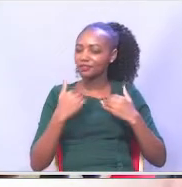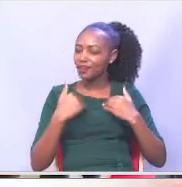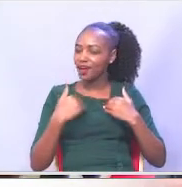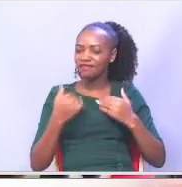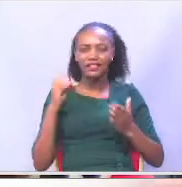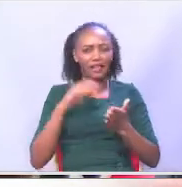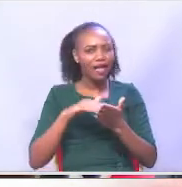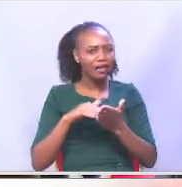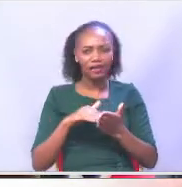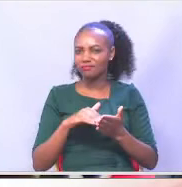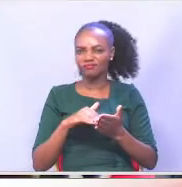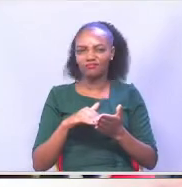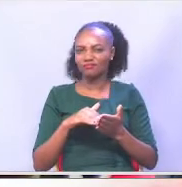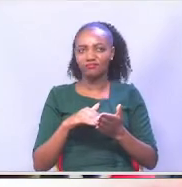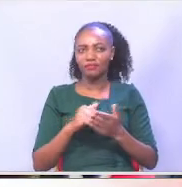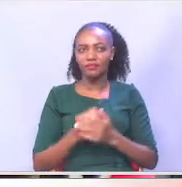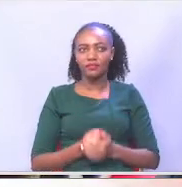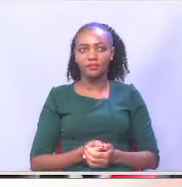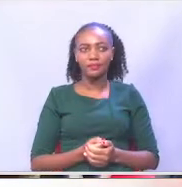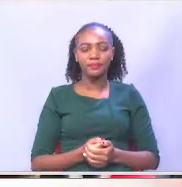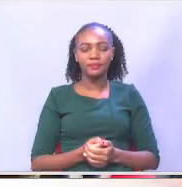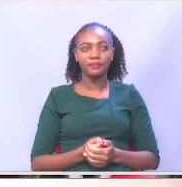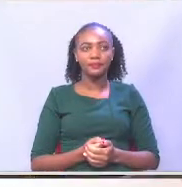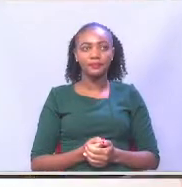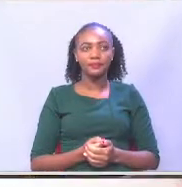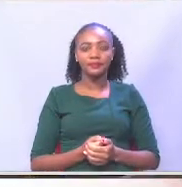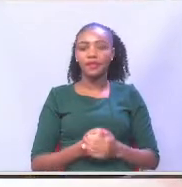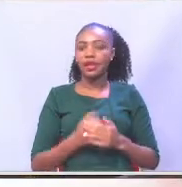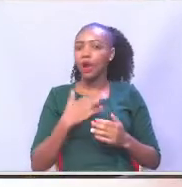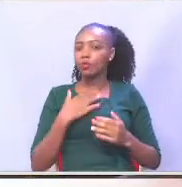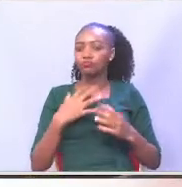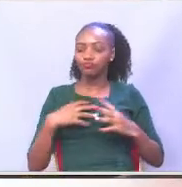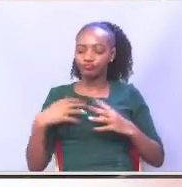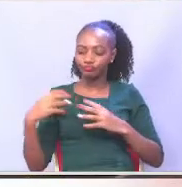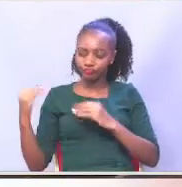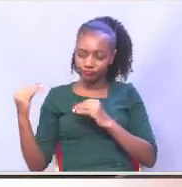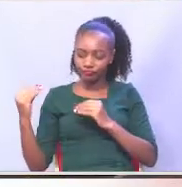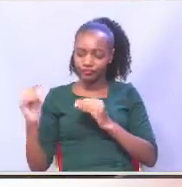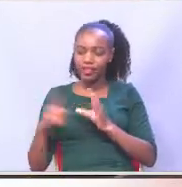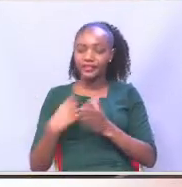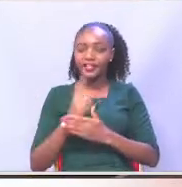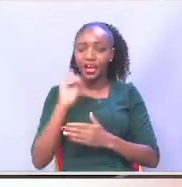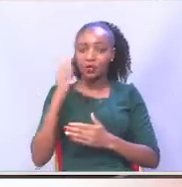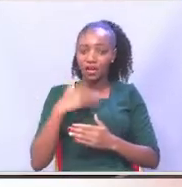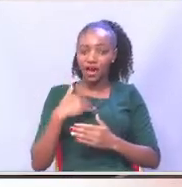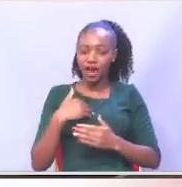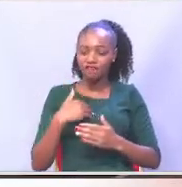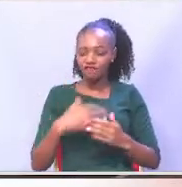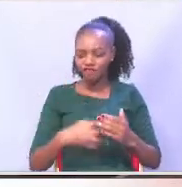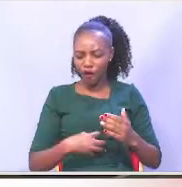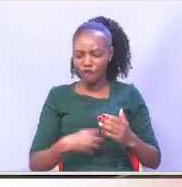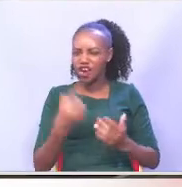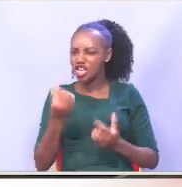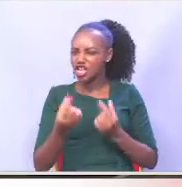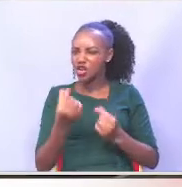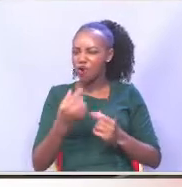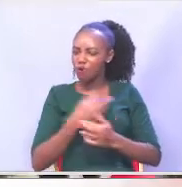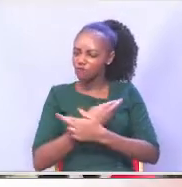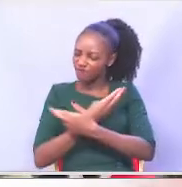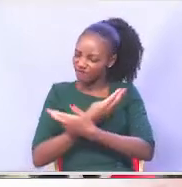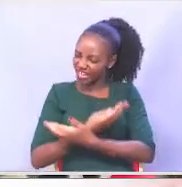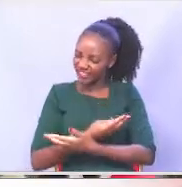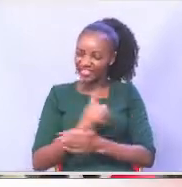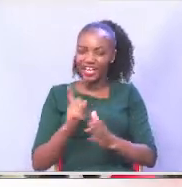circumstances in the future, mimi sitavaa nguo tena naitoa. Nitaenda leave kidogo, nipumzike, nikijitayarisha